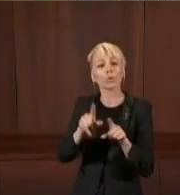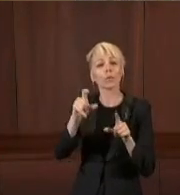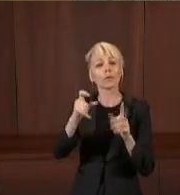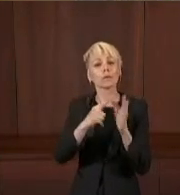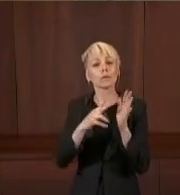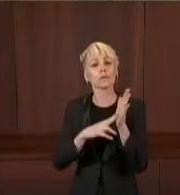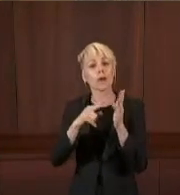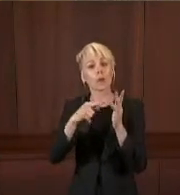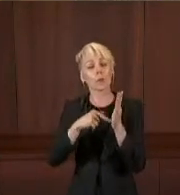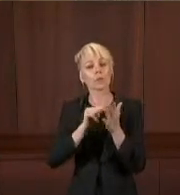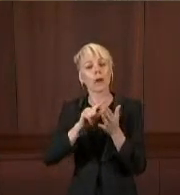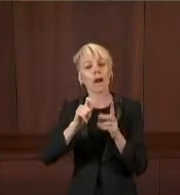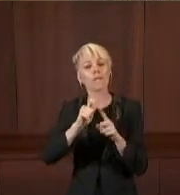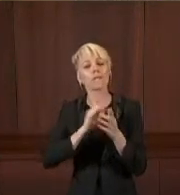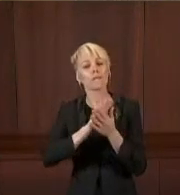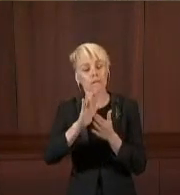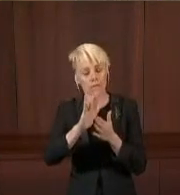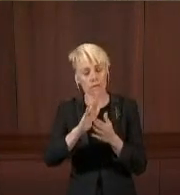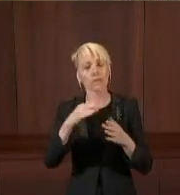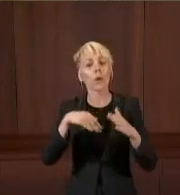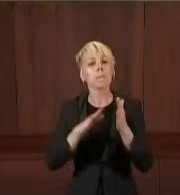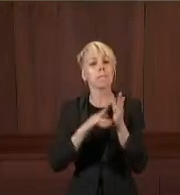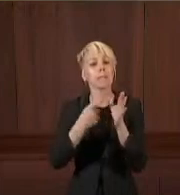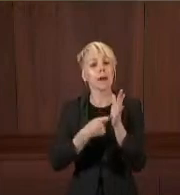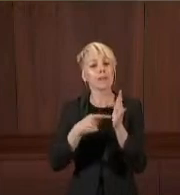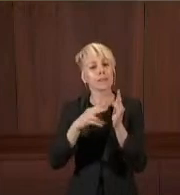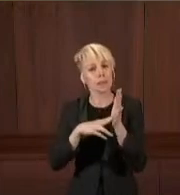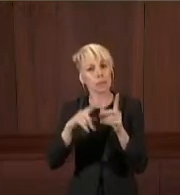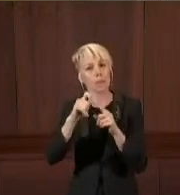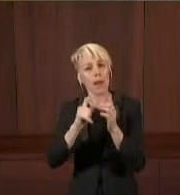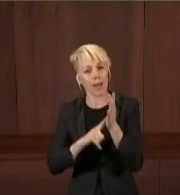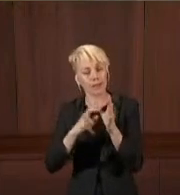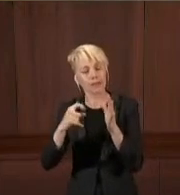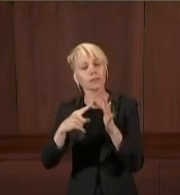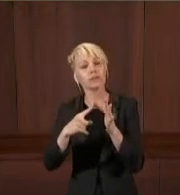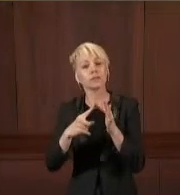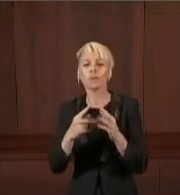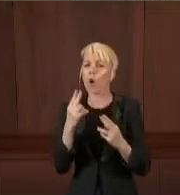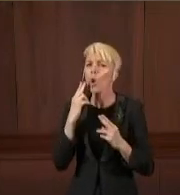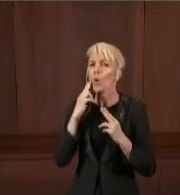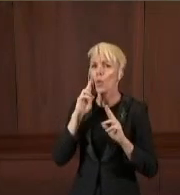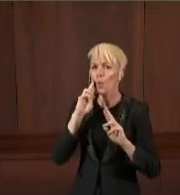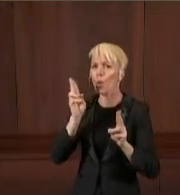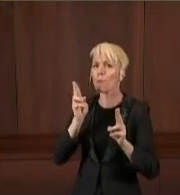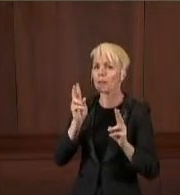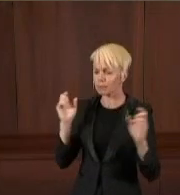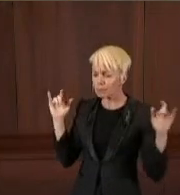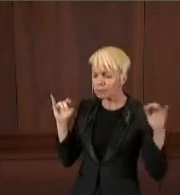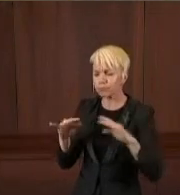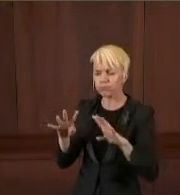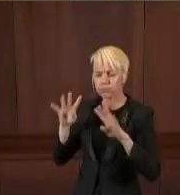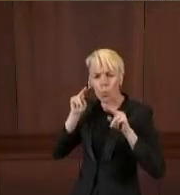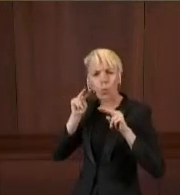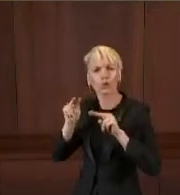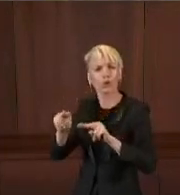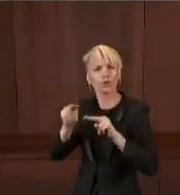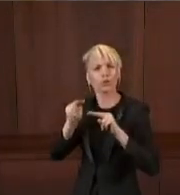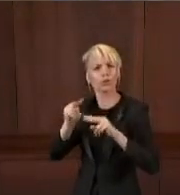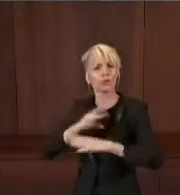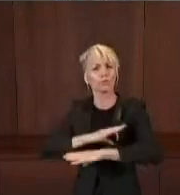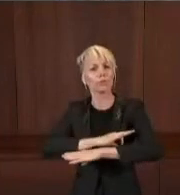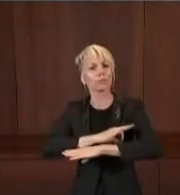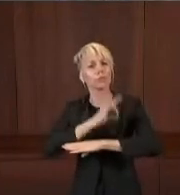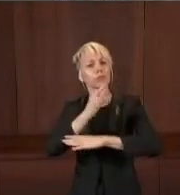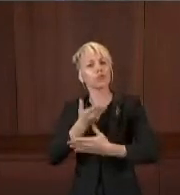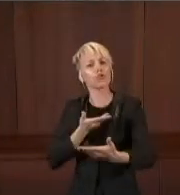in 1927 and is usually home, of course, to the annual Anzac Day Dawn service. The